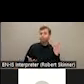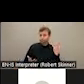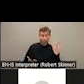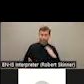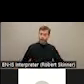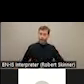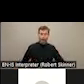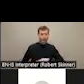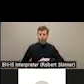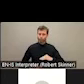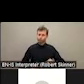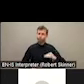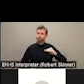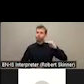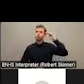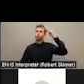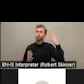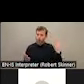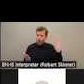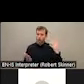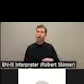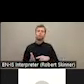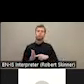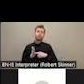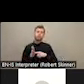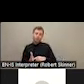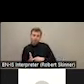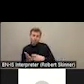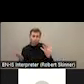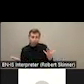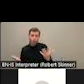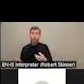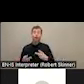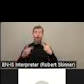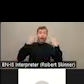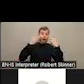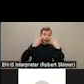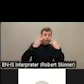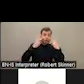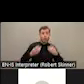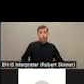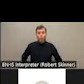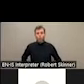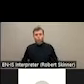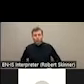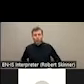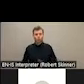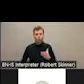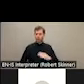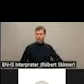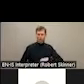What about eyeglasses or wheelchairs? So in alignment with the Convention on the Rights of Persons with